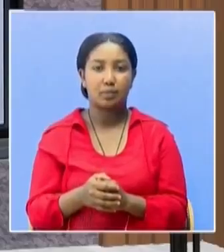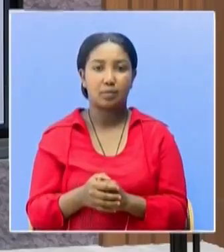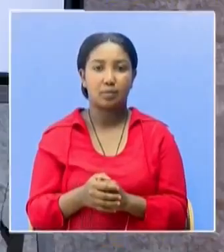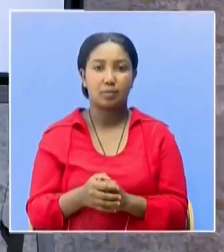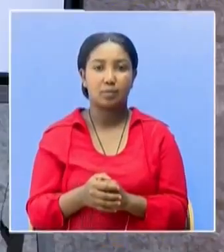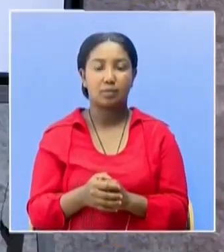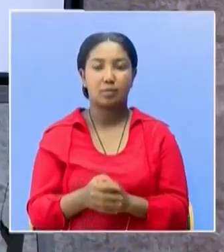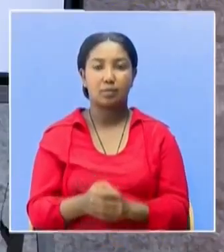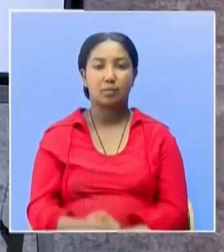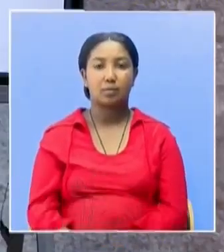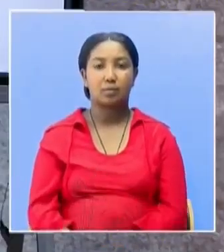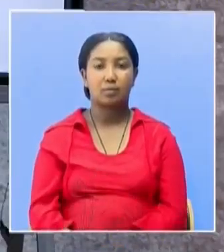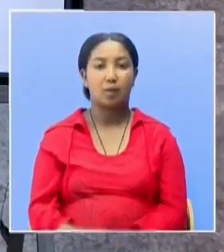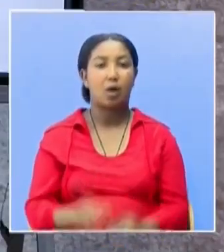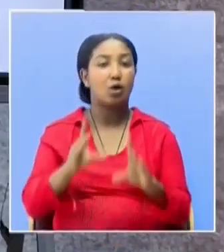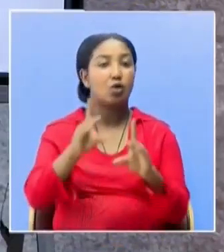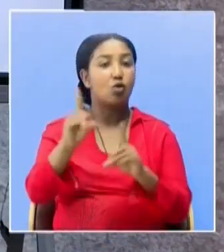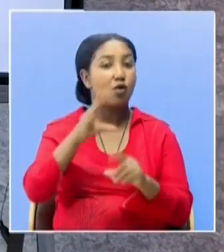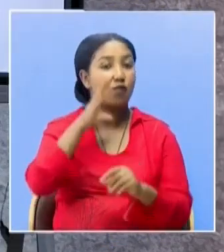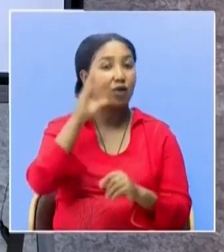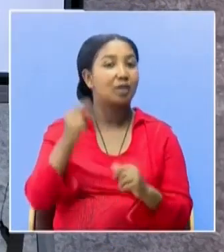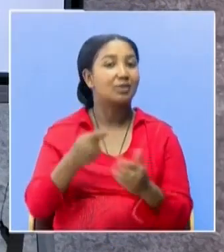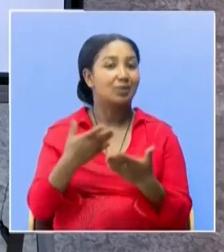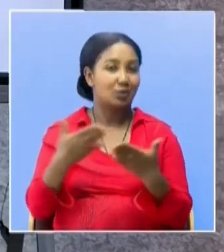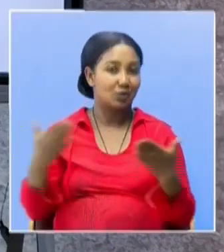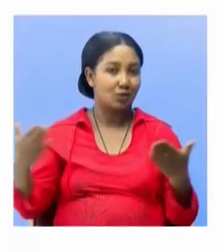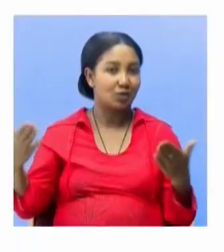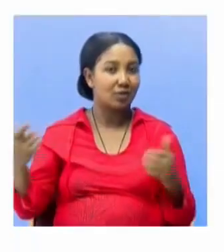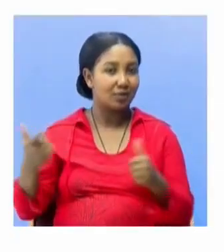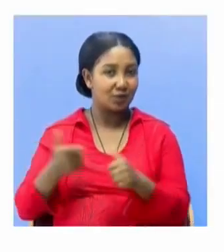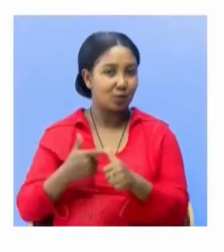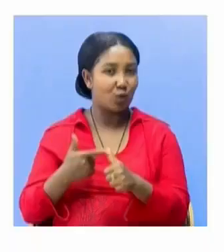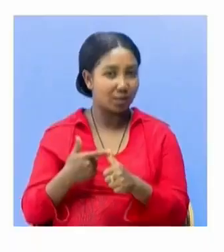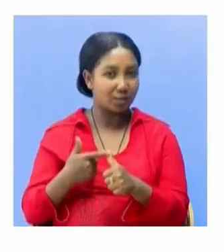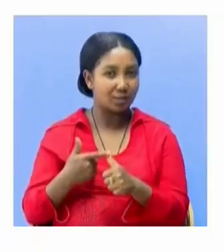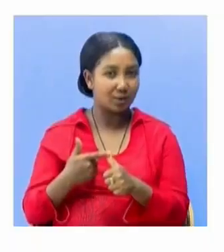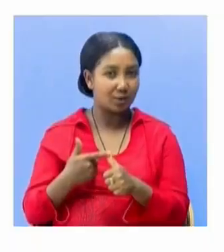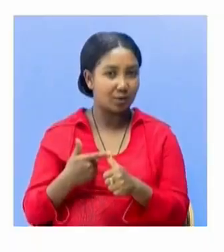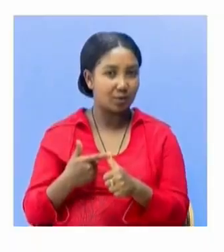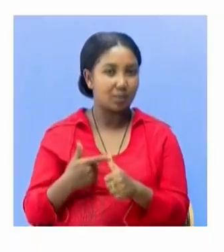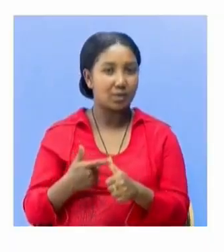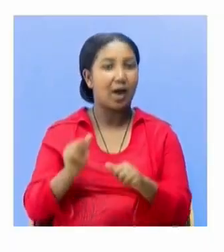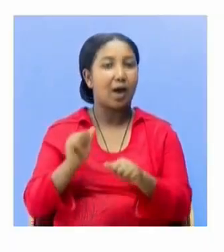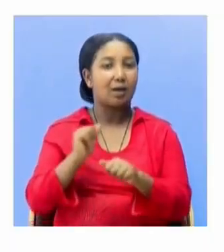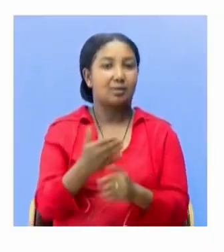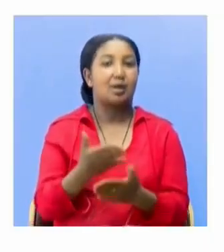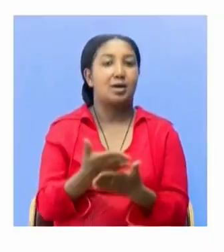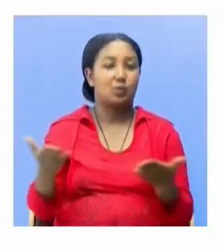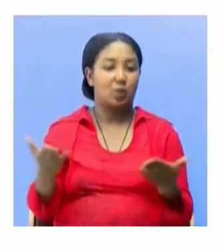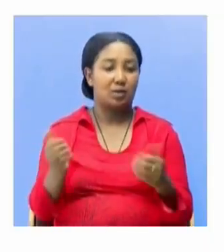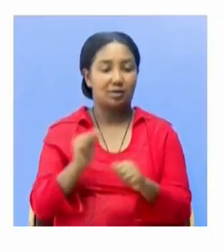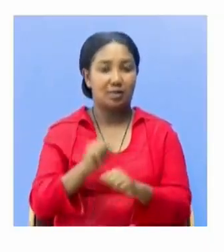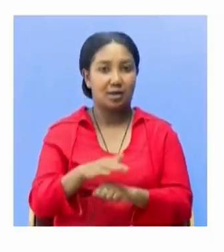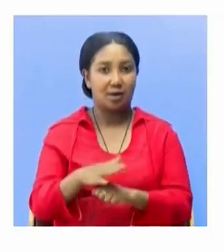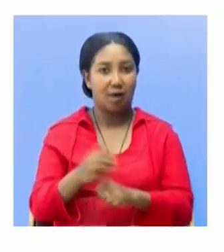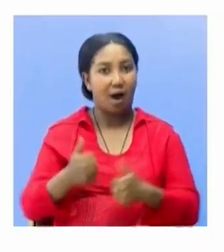stated here now, don't forget these issues. The first one, that is sender's address, right?